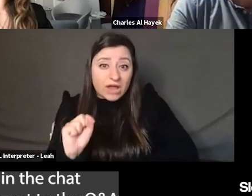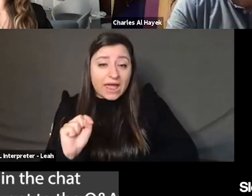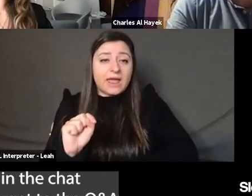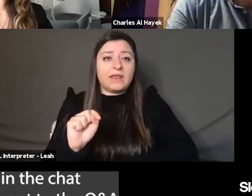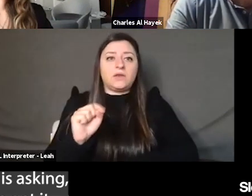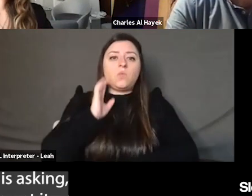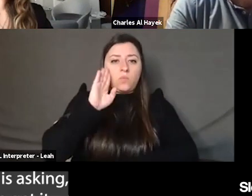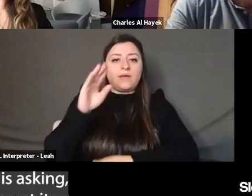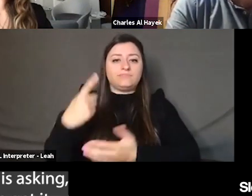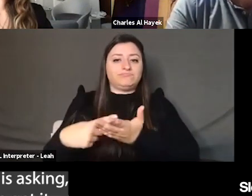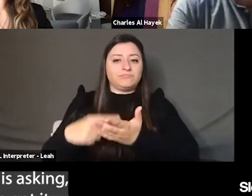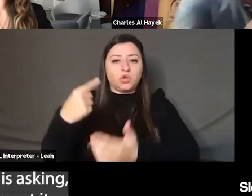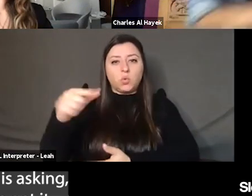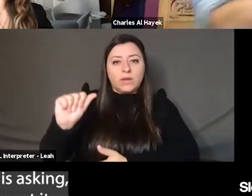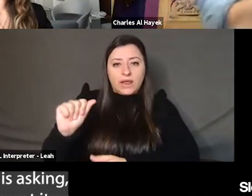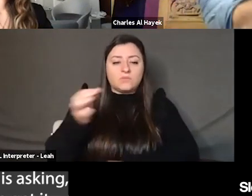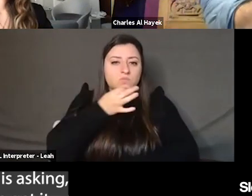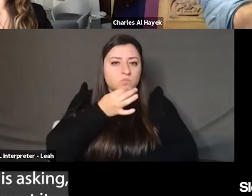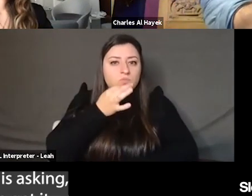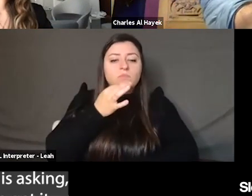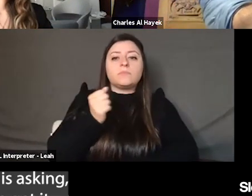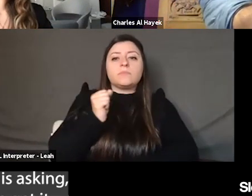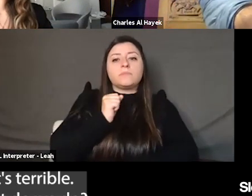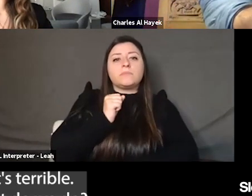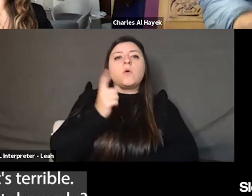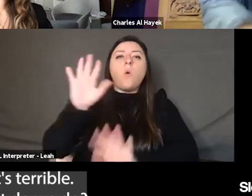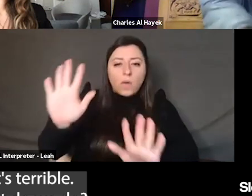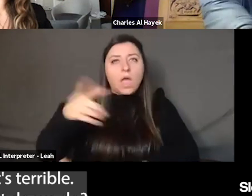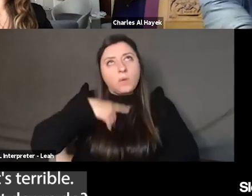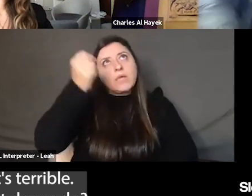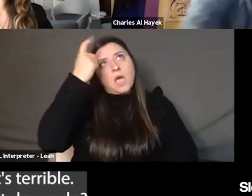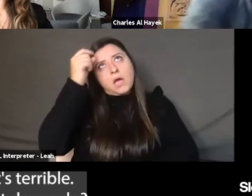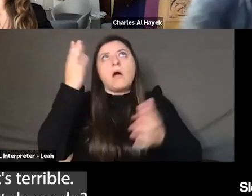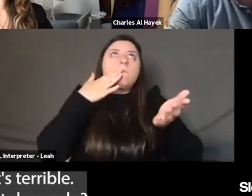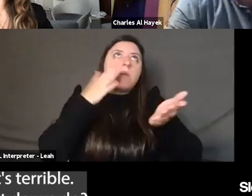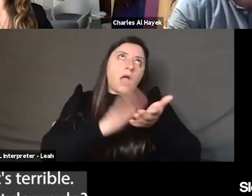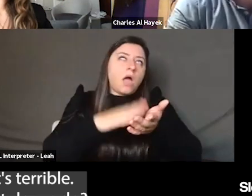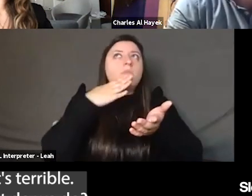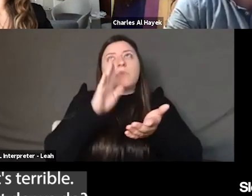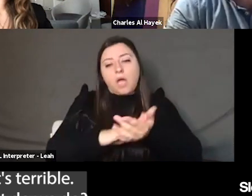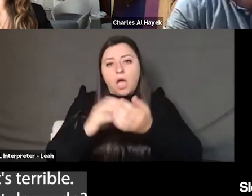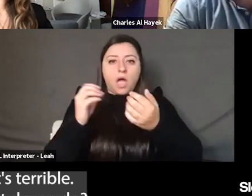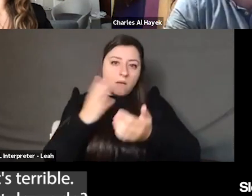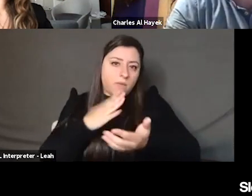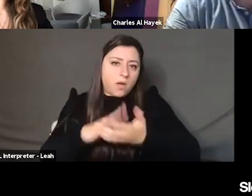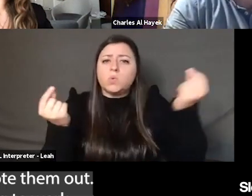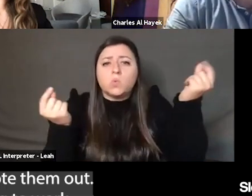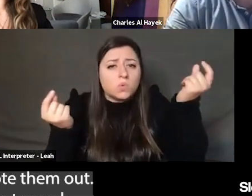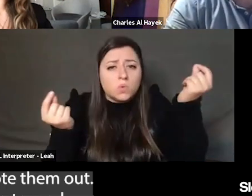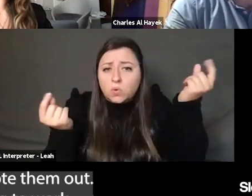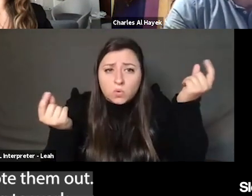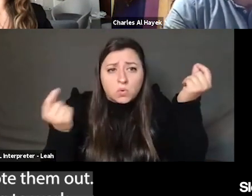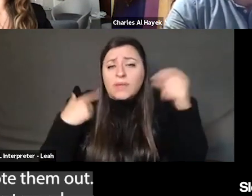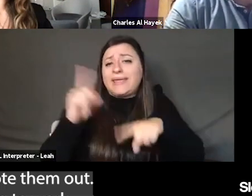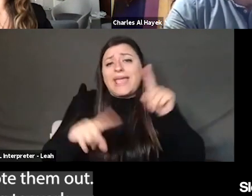going to get to the Q&A very shortly, is asking, okay, we get it. It's terrible. We get it. What do we do? We can't